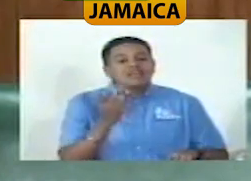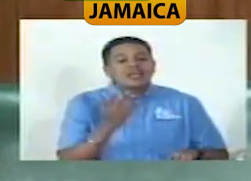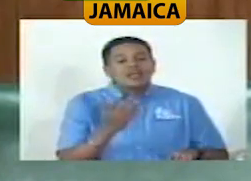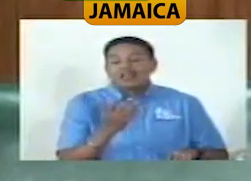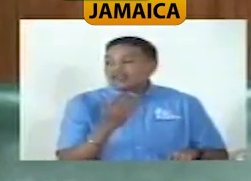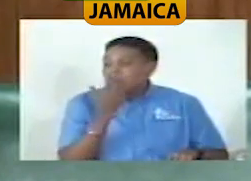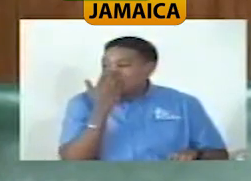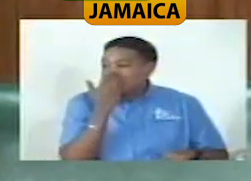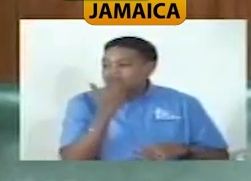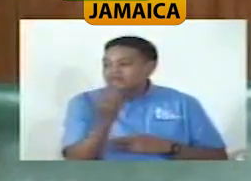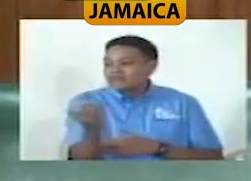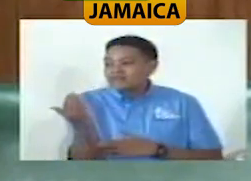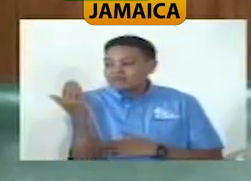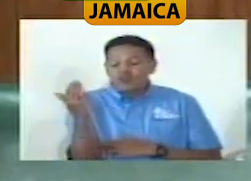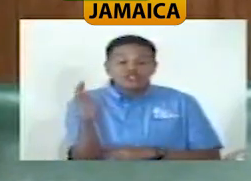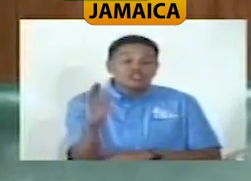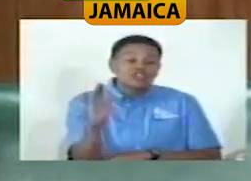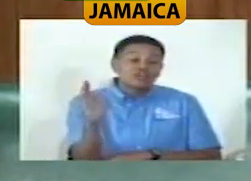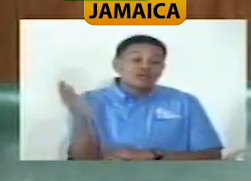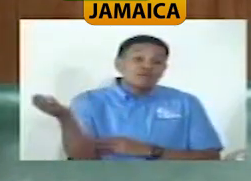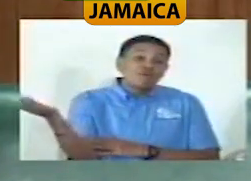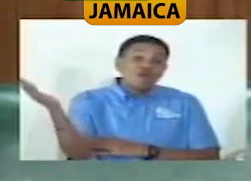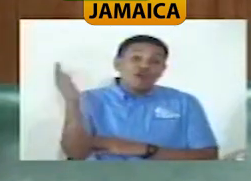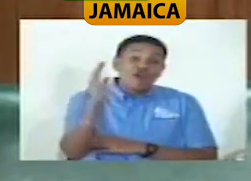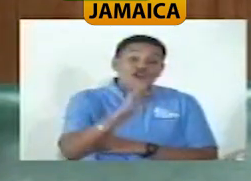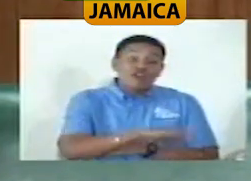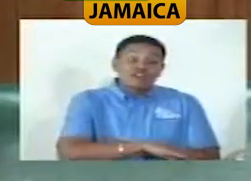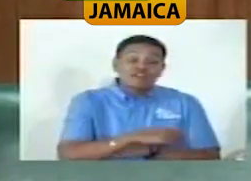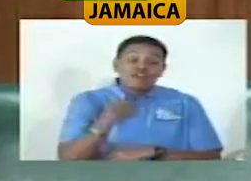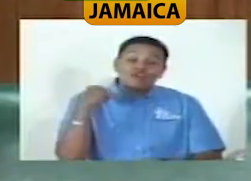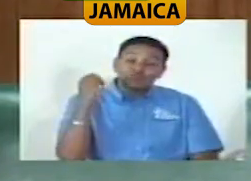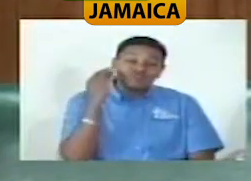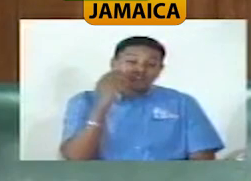to evening, the PNP was losing.